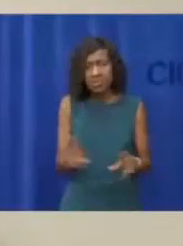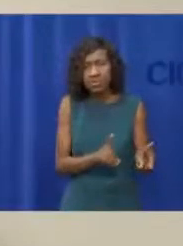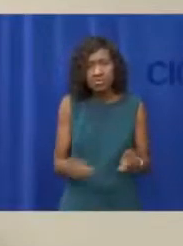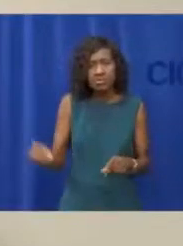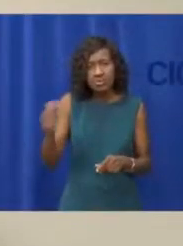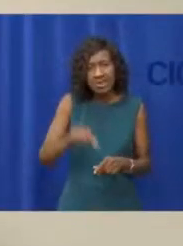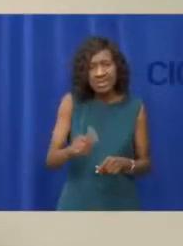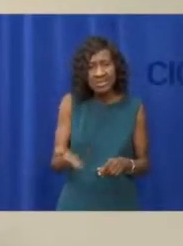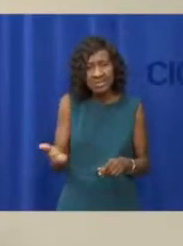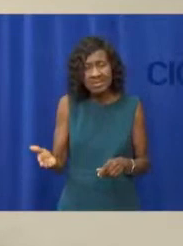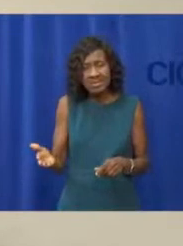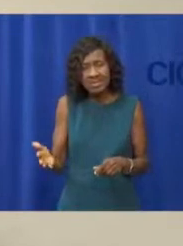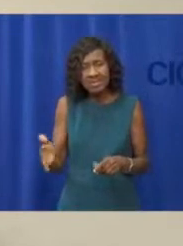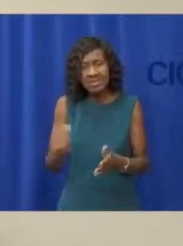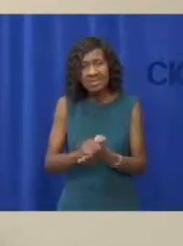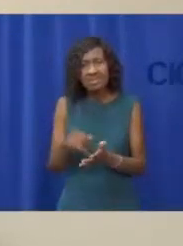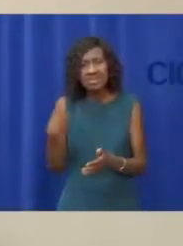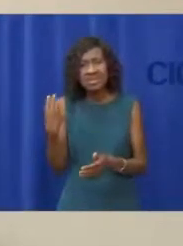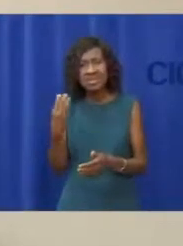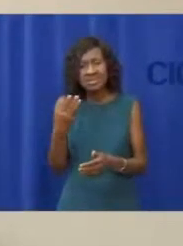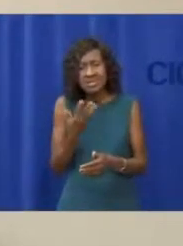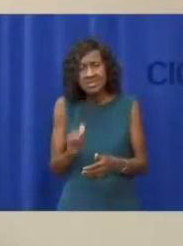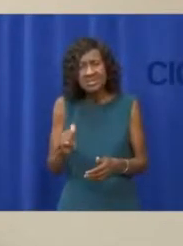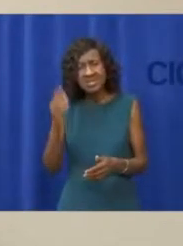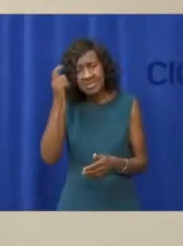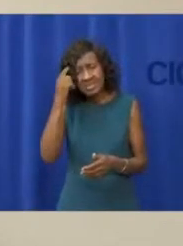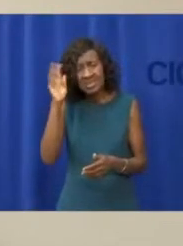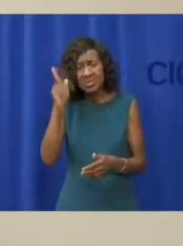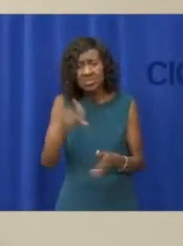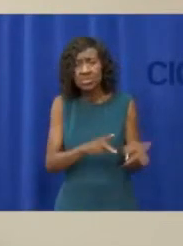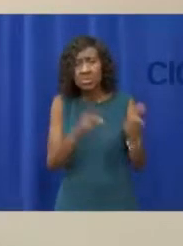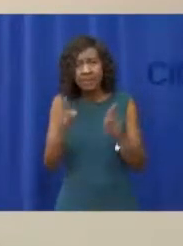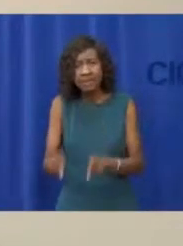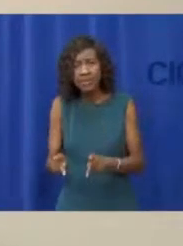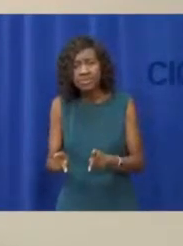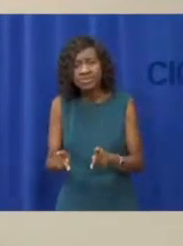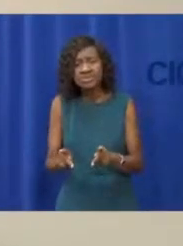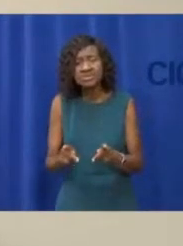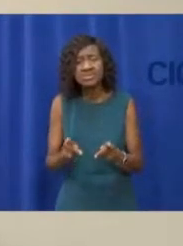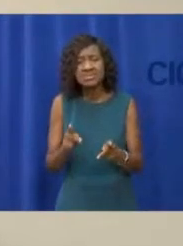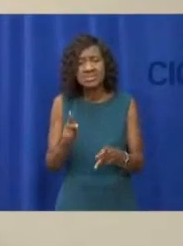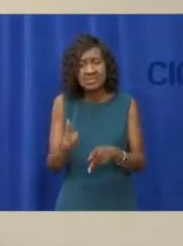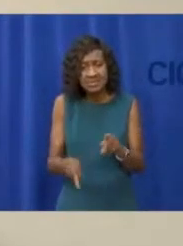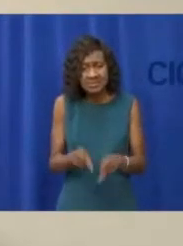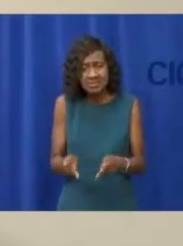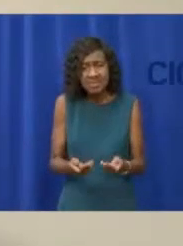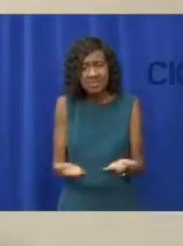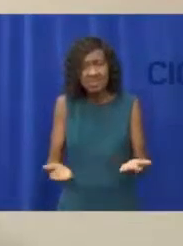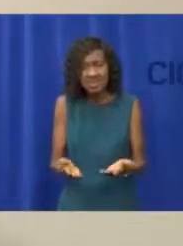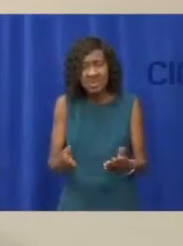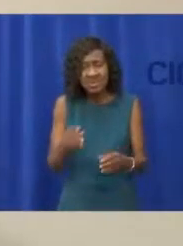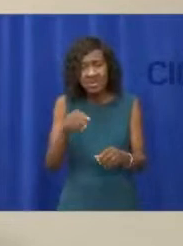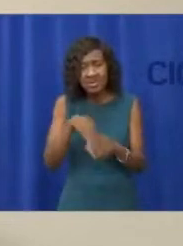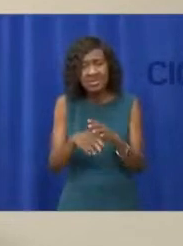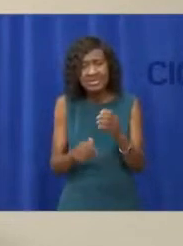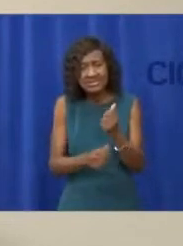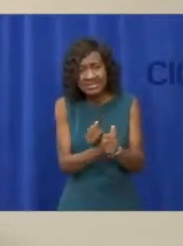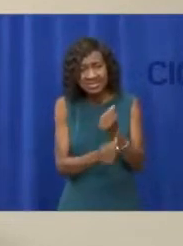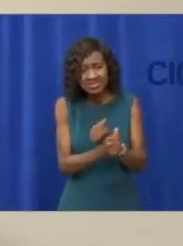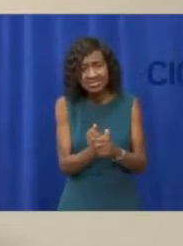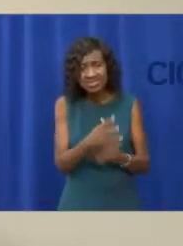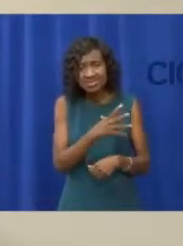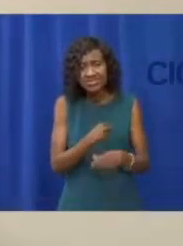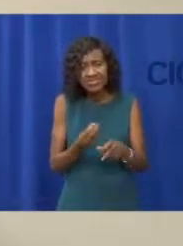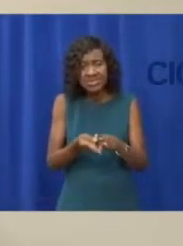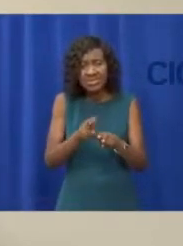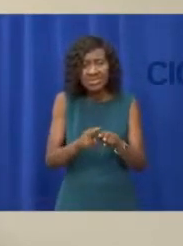which we thought was risky in terms of increasing the spread of this virus in this community.